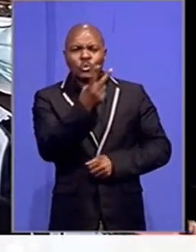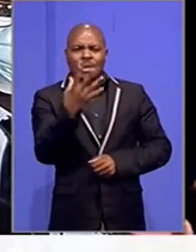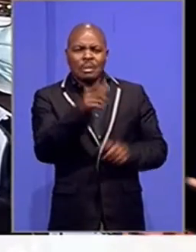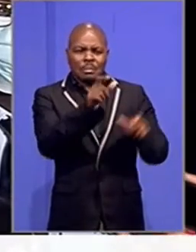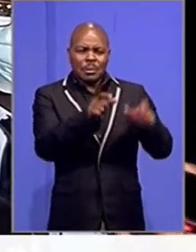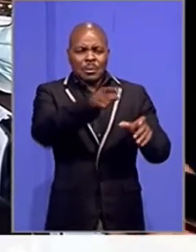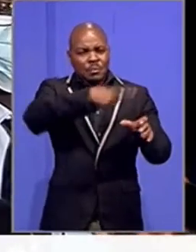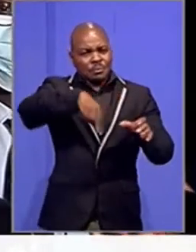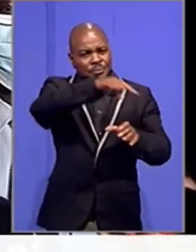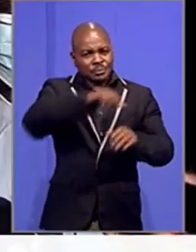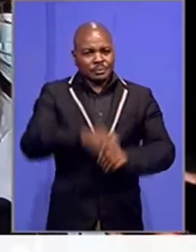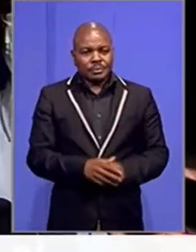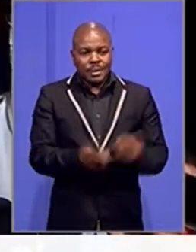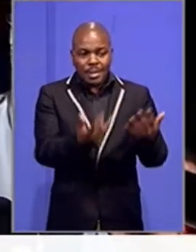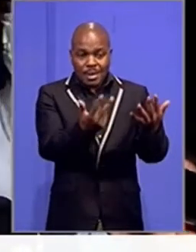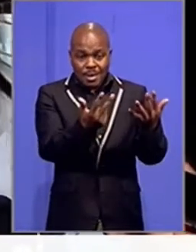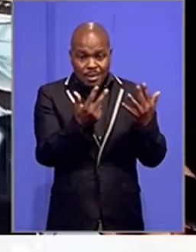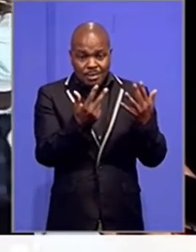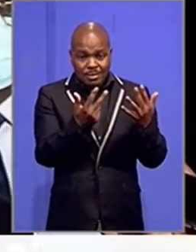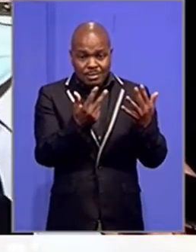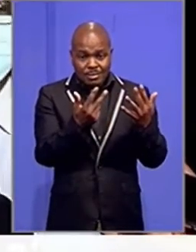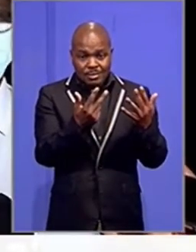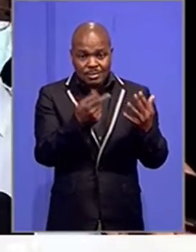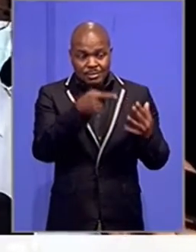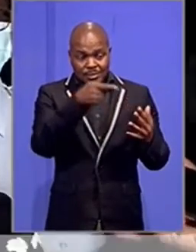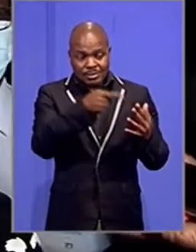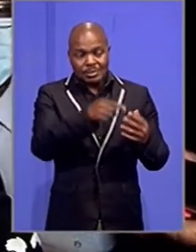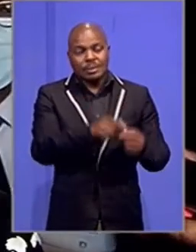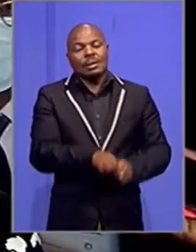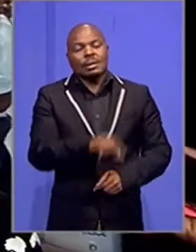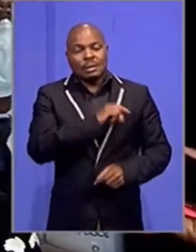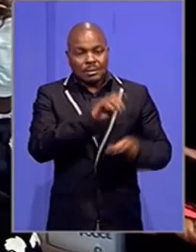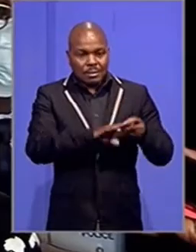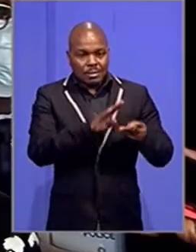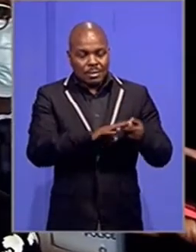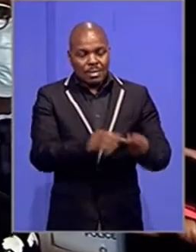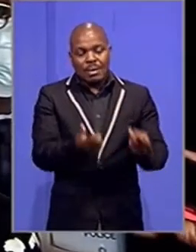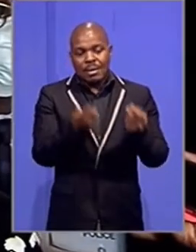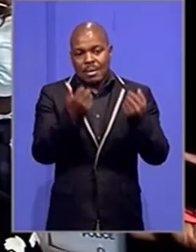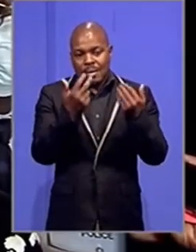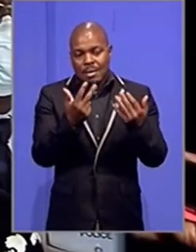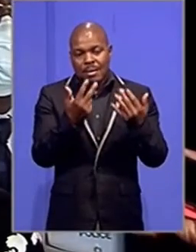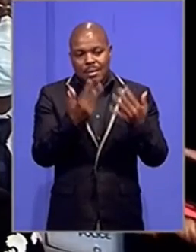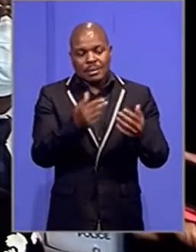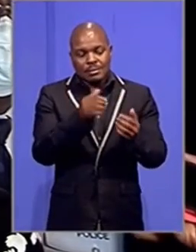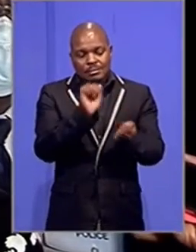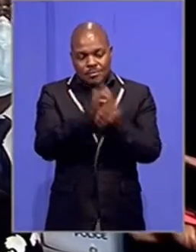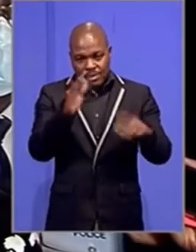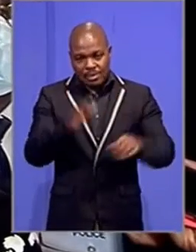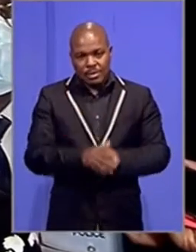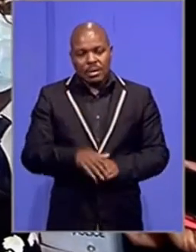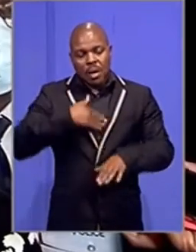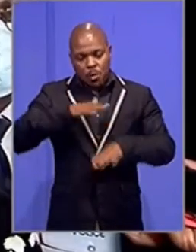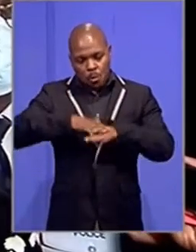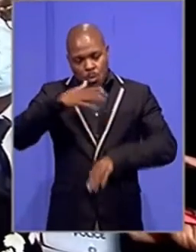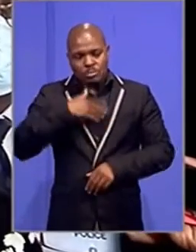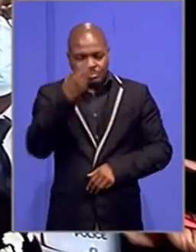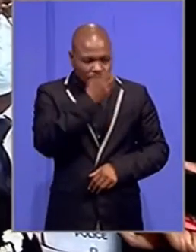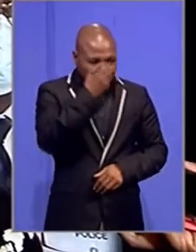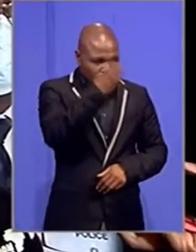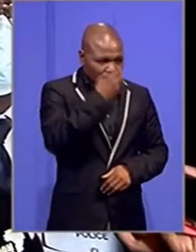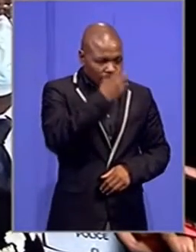group. 8 of them are dead and 8 are arrested. We still want some more